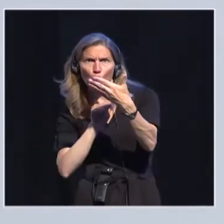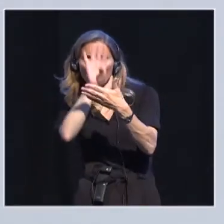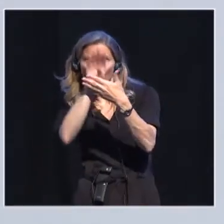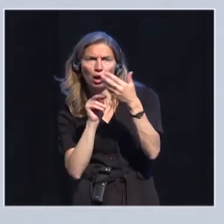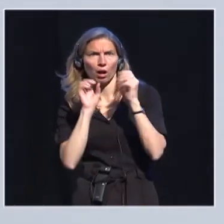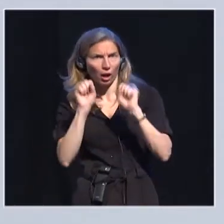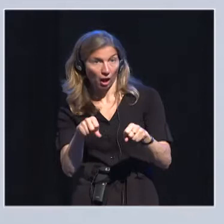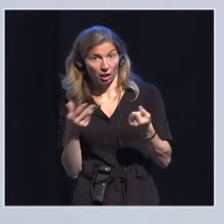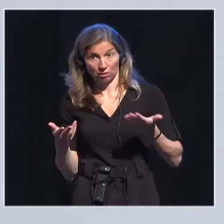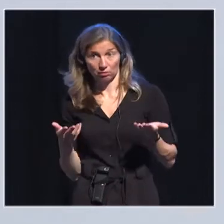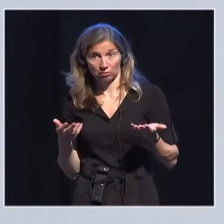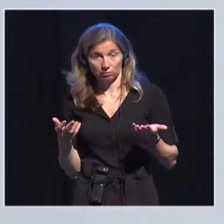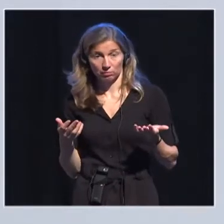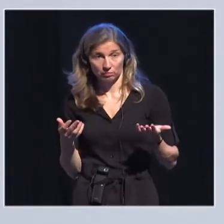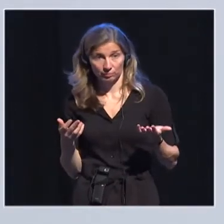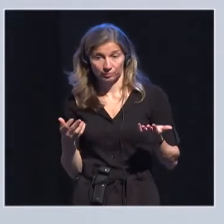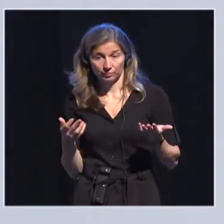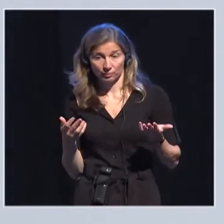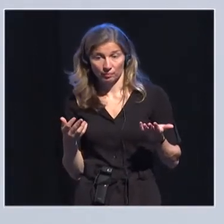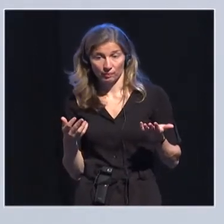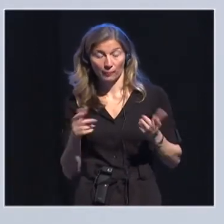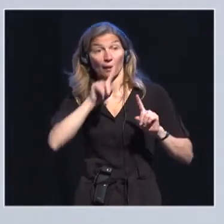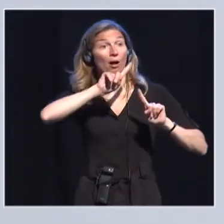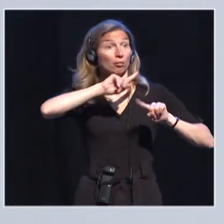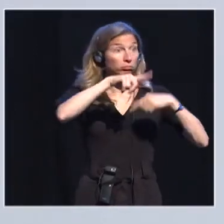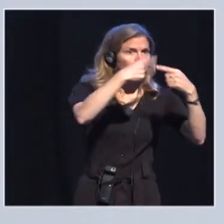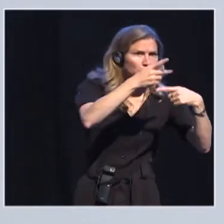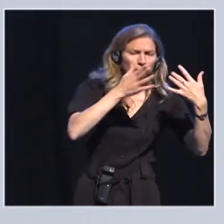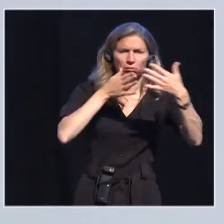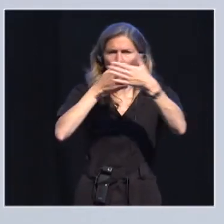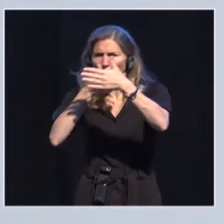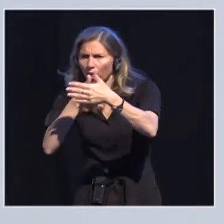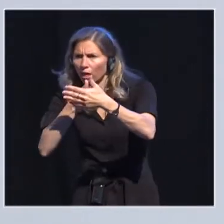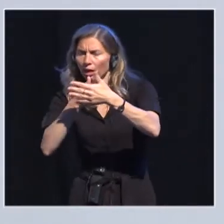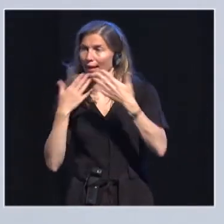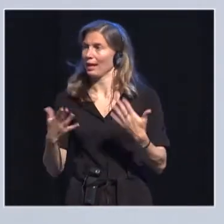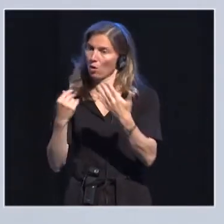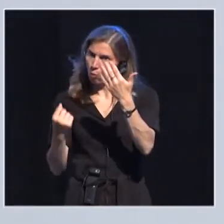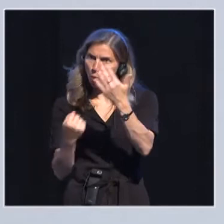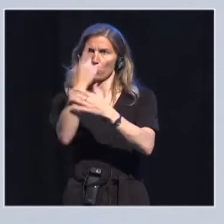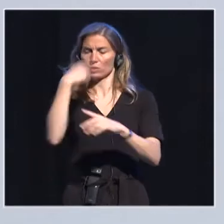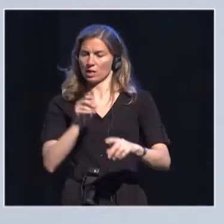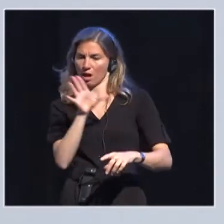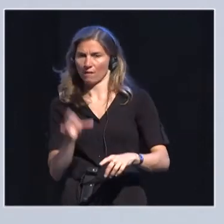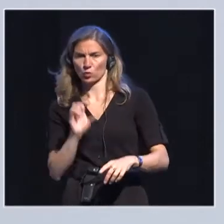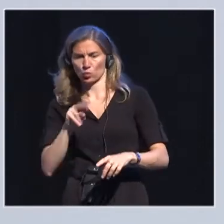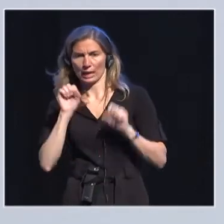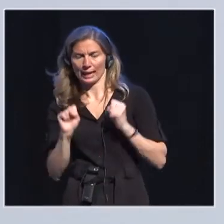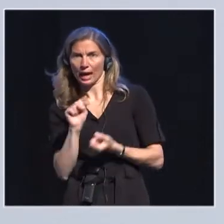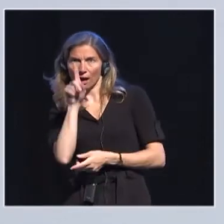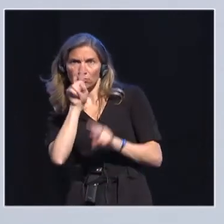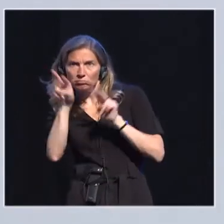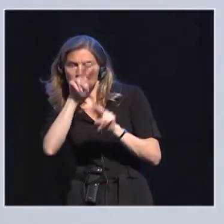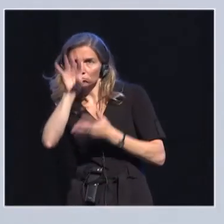what didn't go so well. And that's what I'm saying. It's an opportunity. It's an opportunity for us at the African Union, and that's